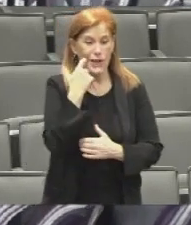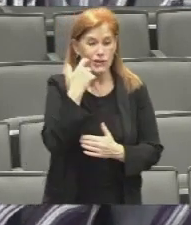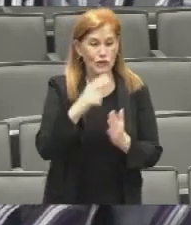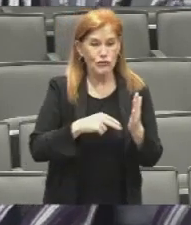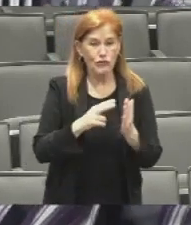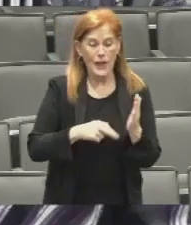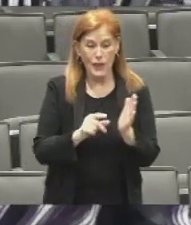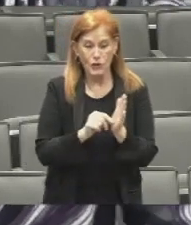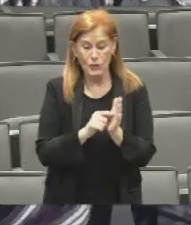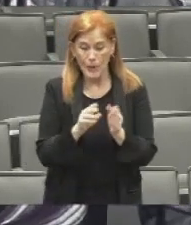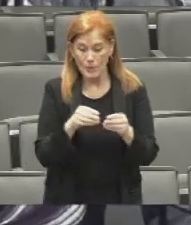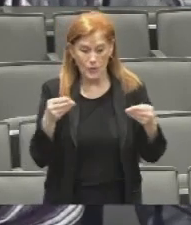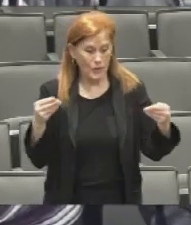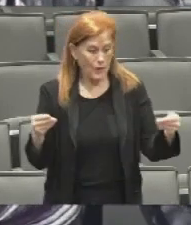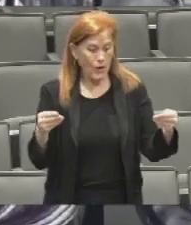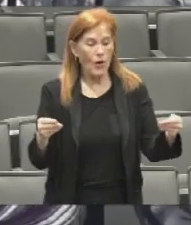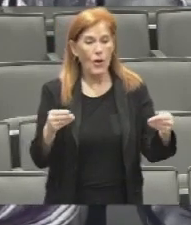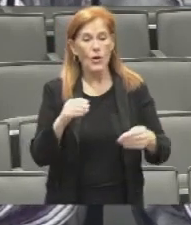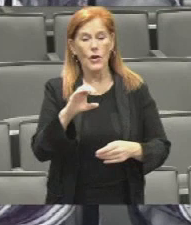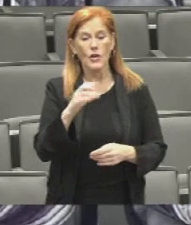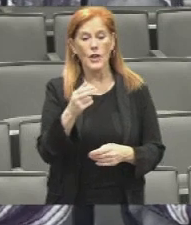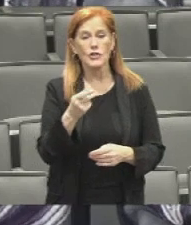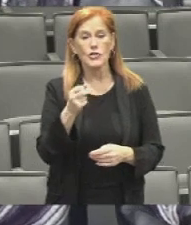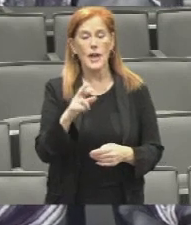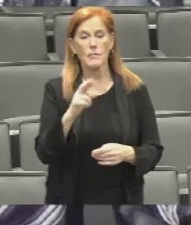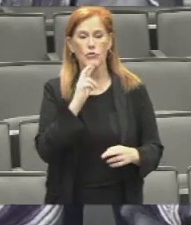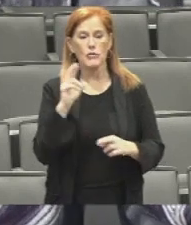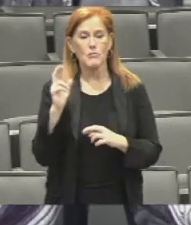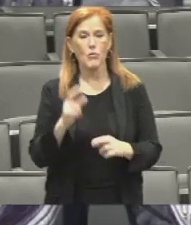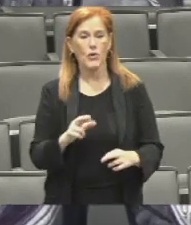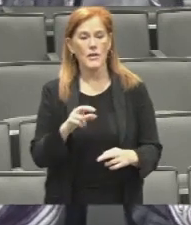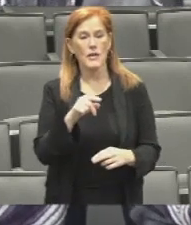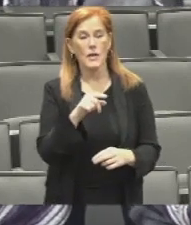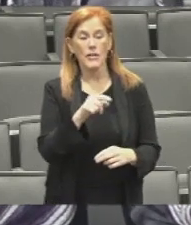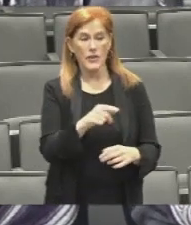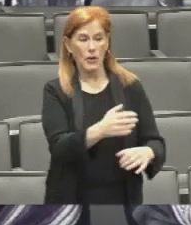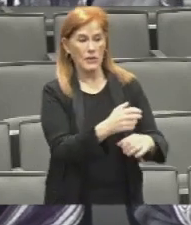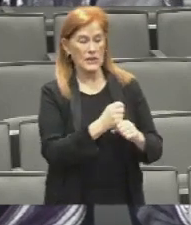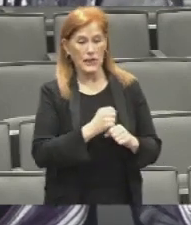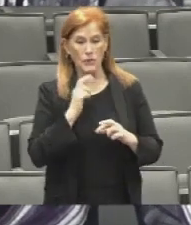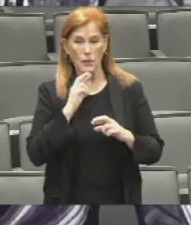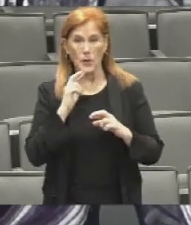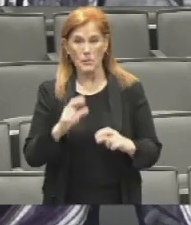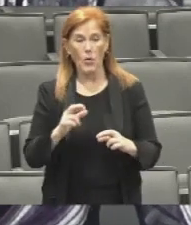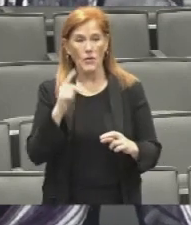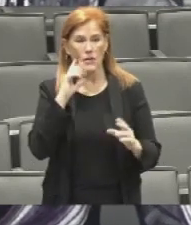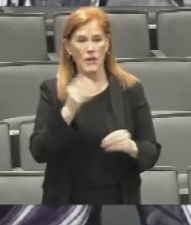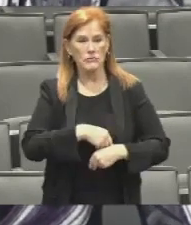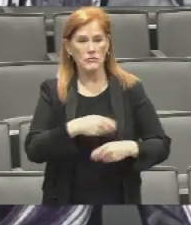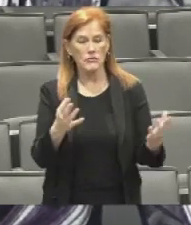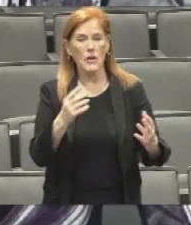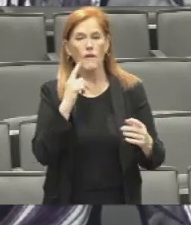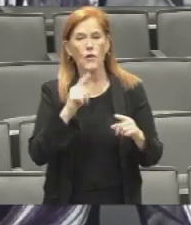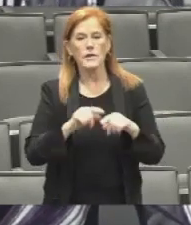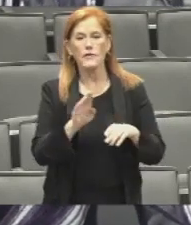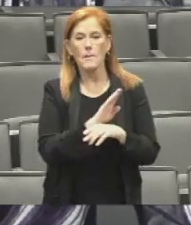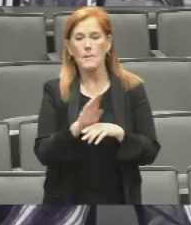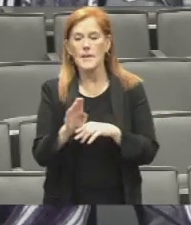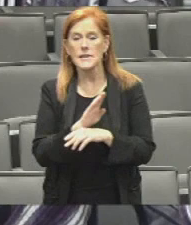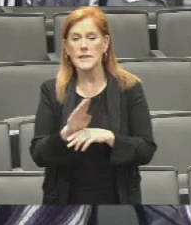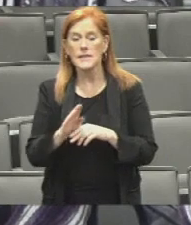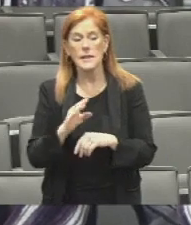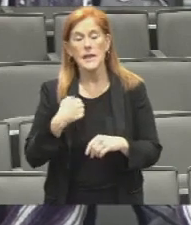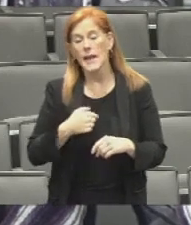the paper, the chamber reported that they have a report that they are putting out for businesses, and I have actually been